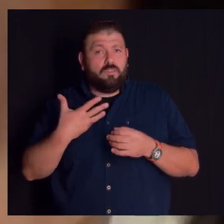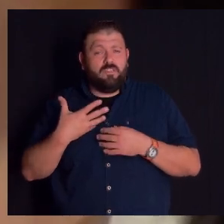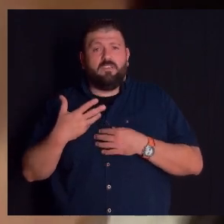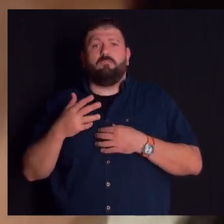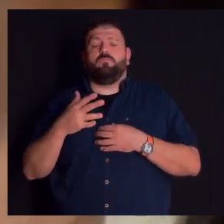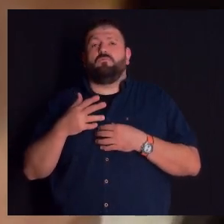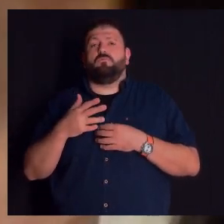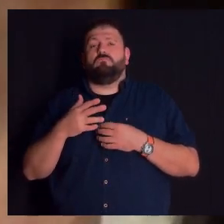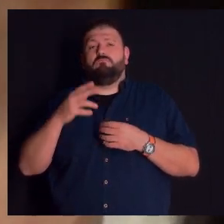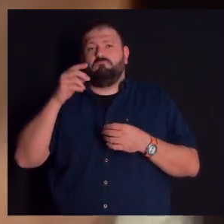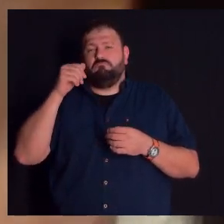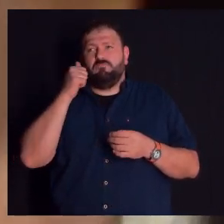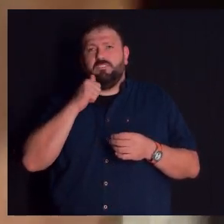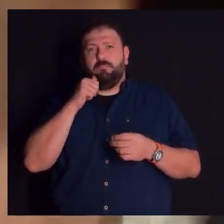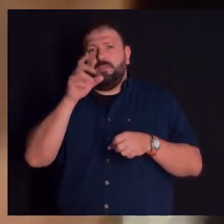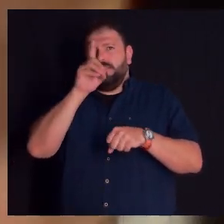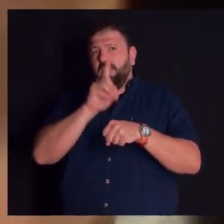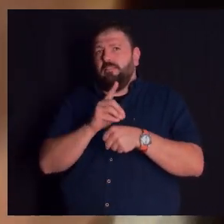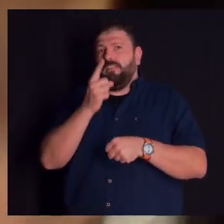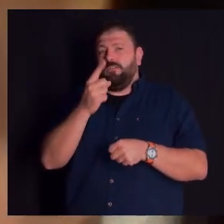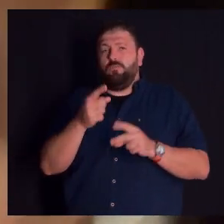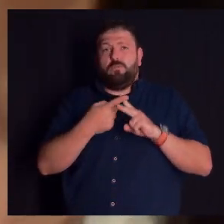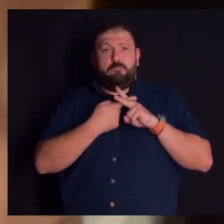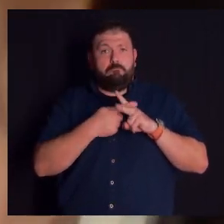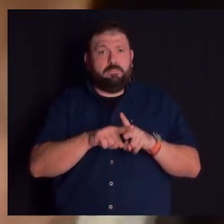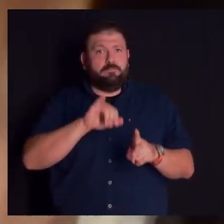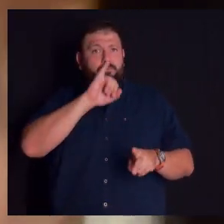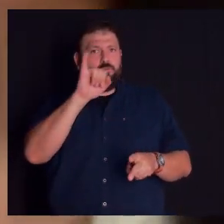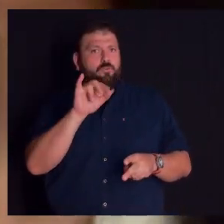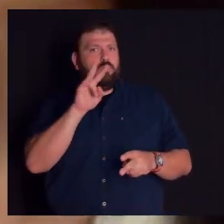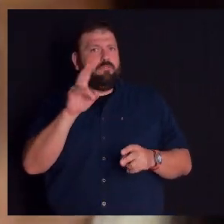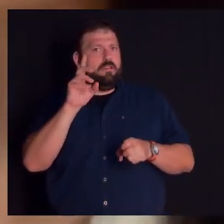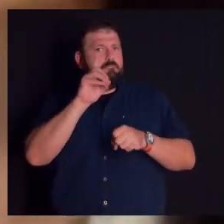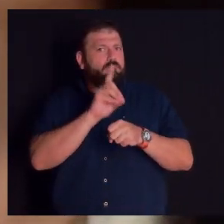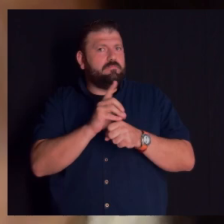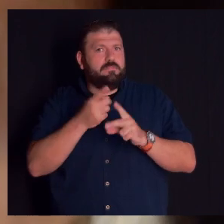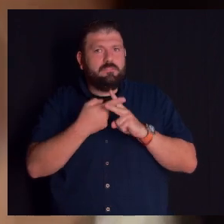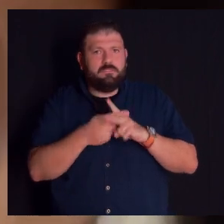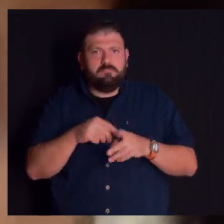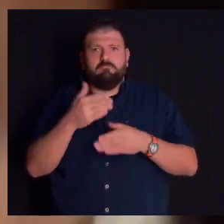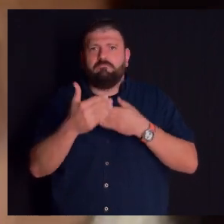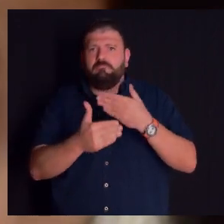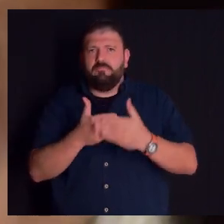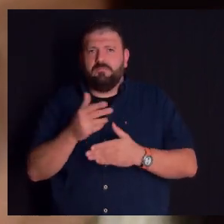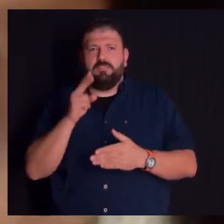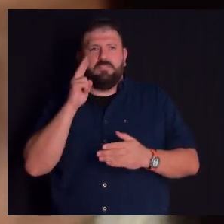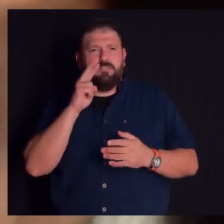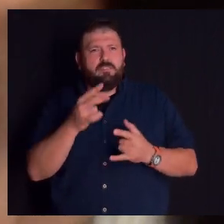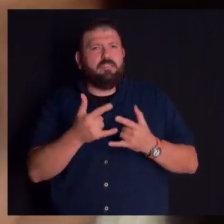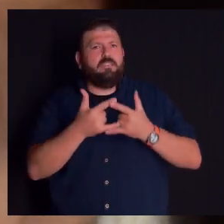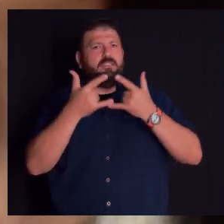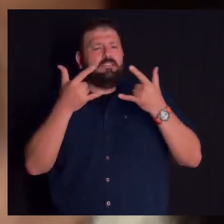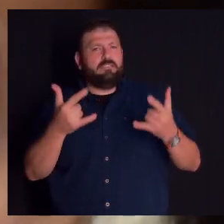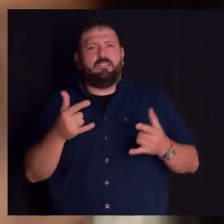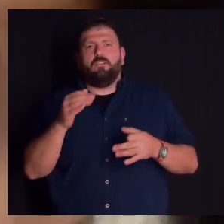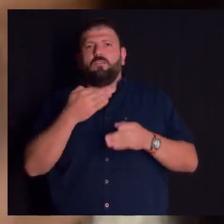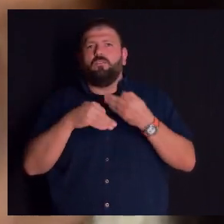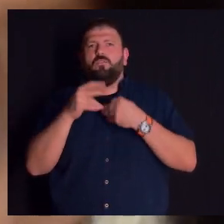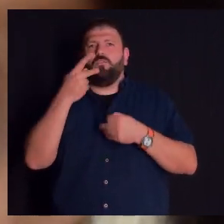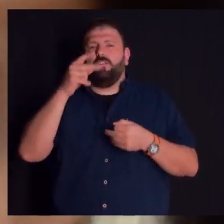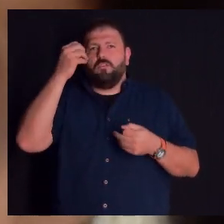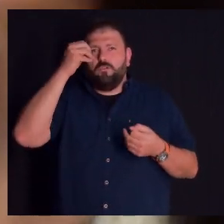we were remembering things that is since day one that we started with Jorge, and